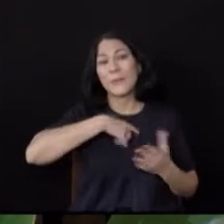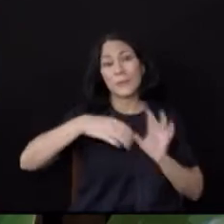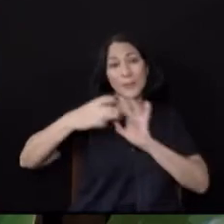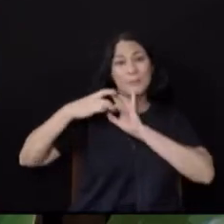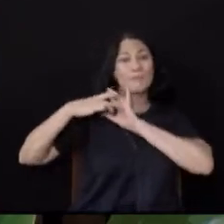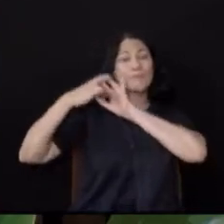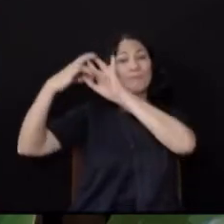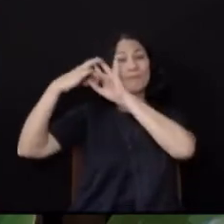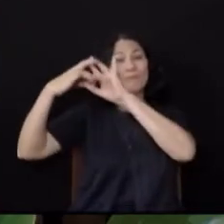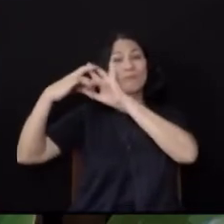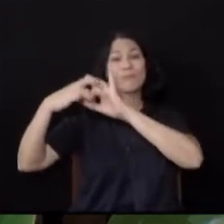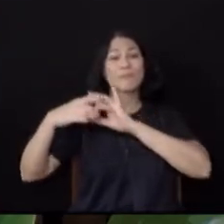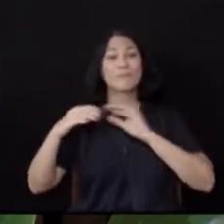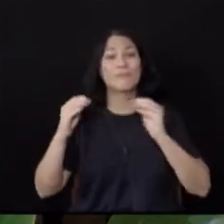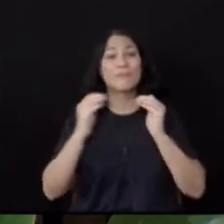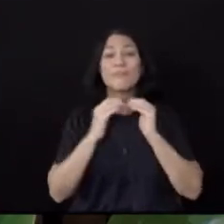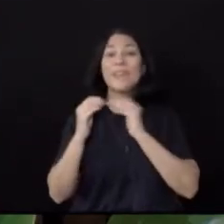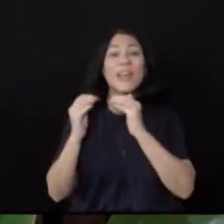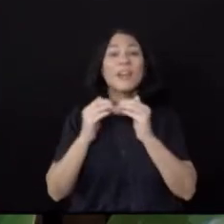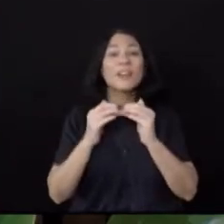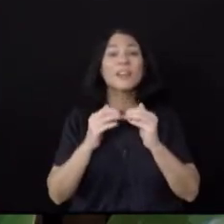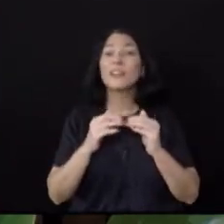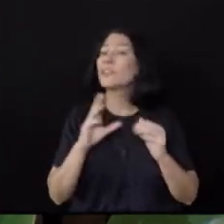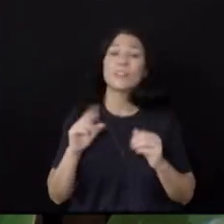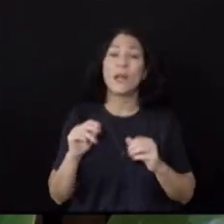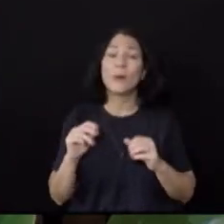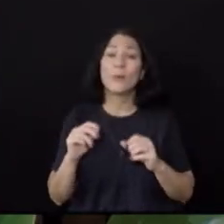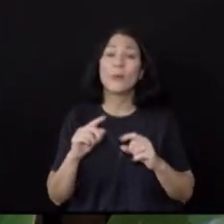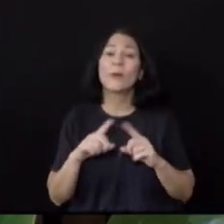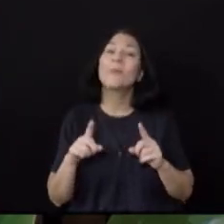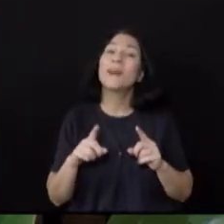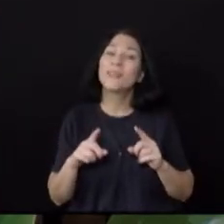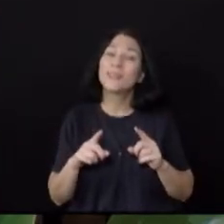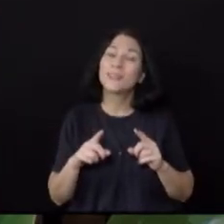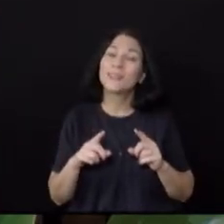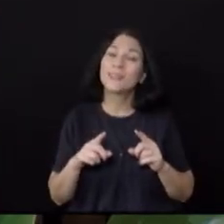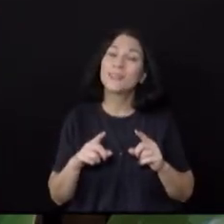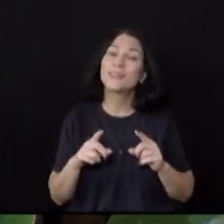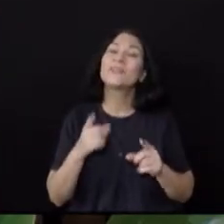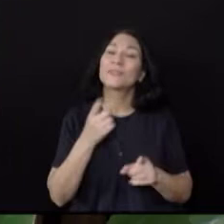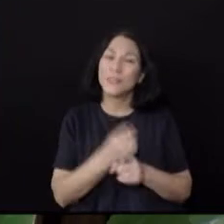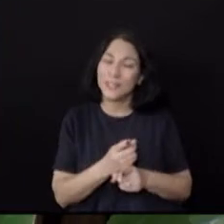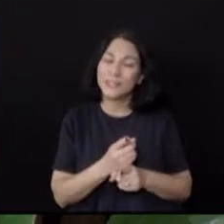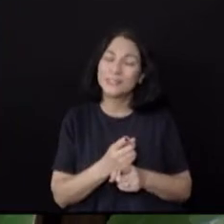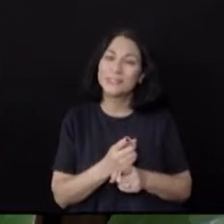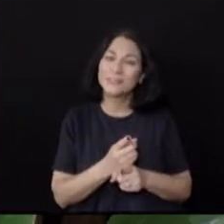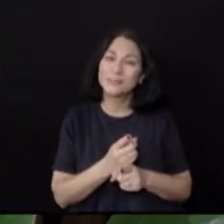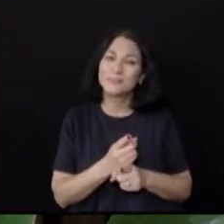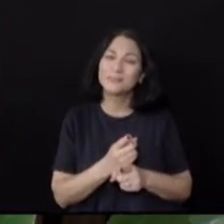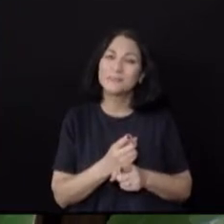It's not fair, but according to the heart of God, it is what is right.